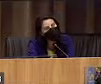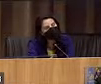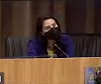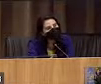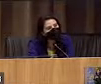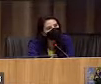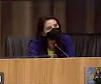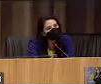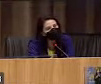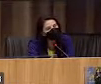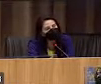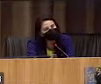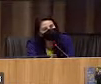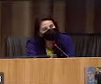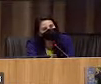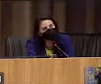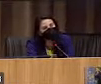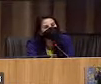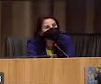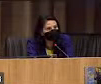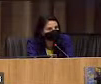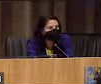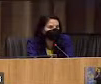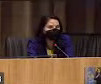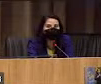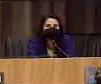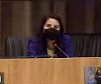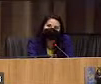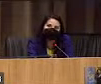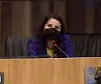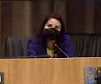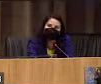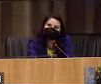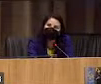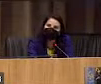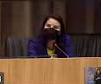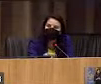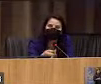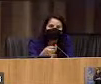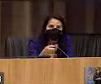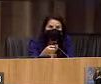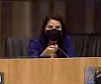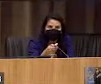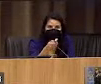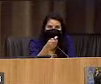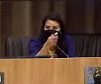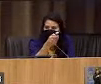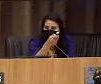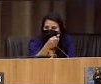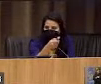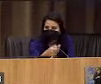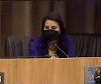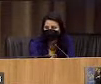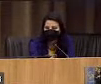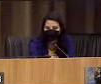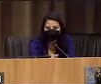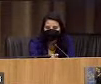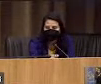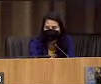it's possible to map the trajectory, the journey of the patient using the